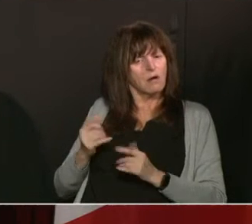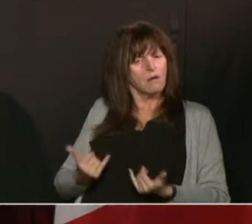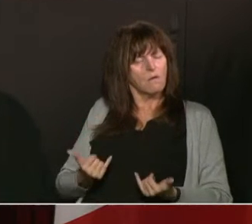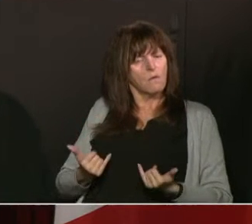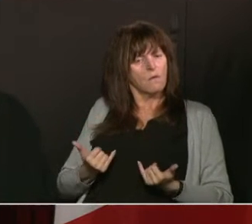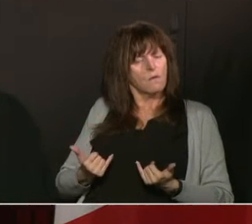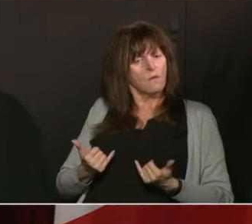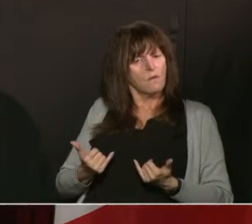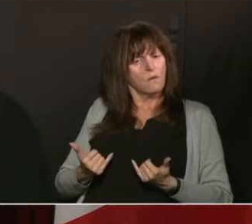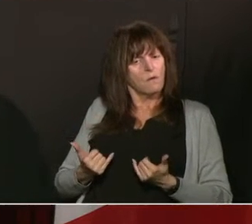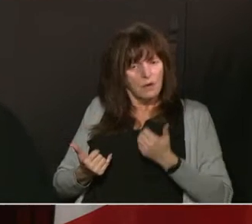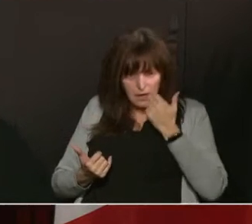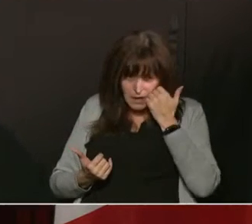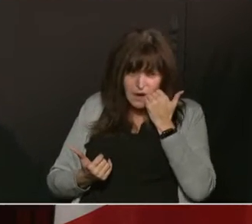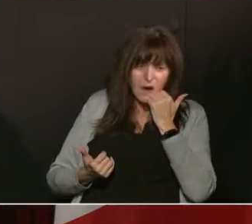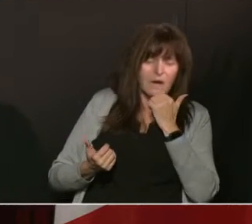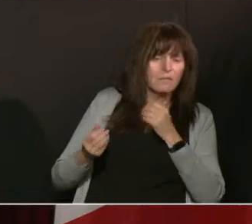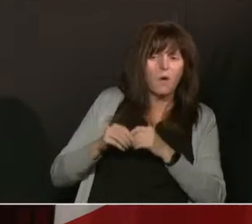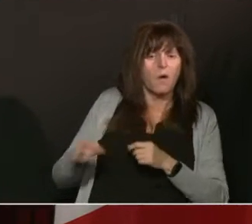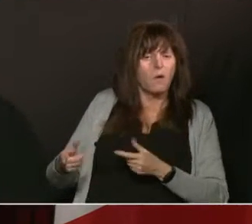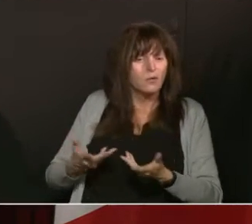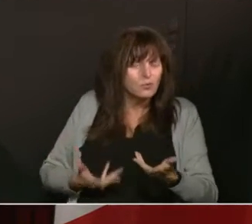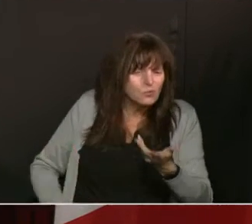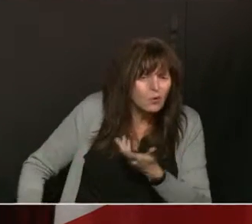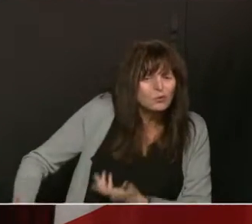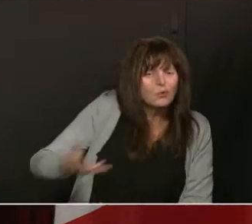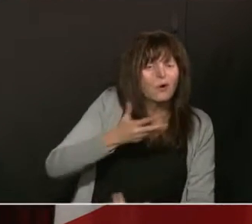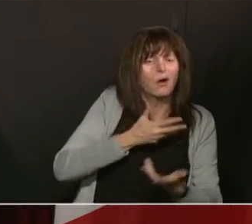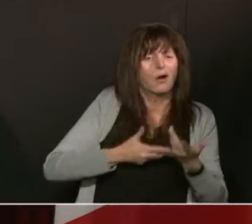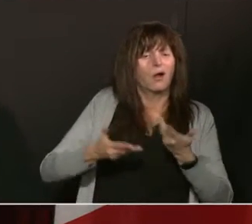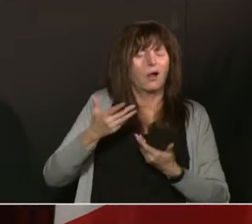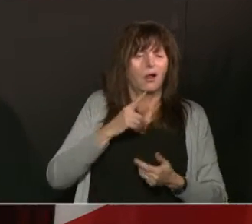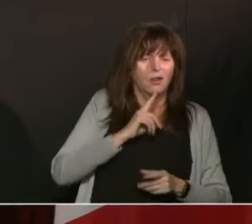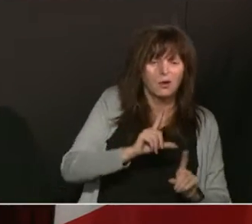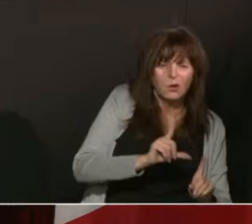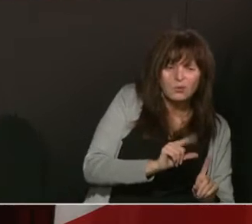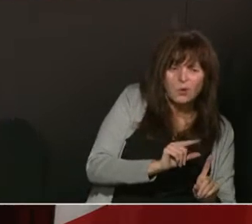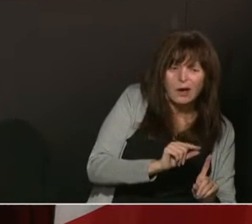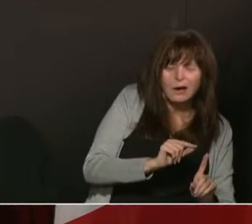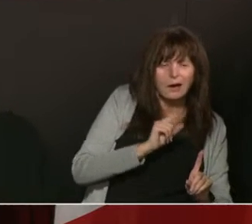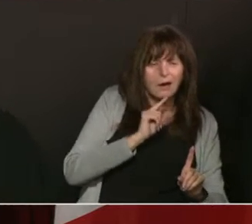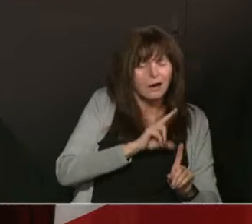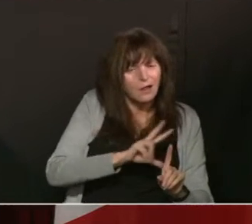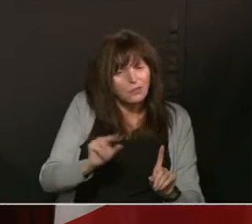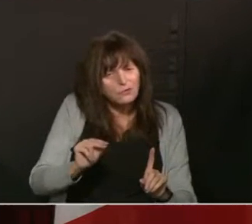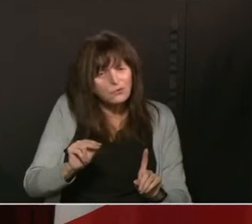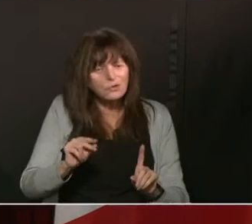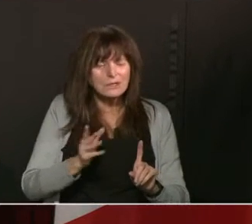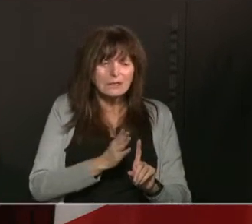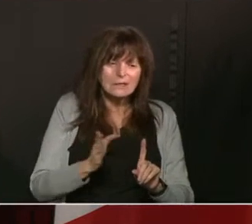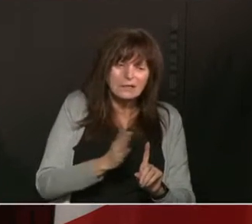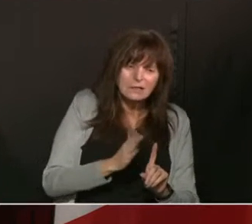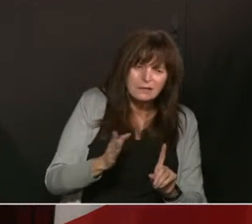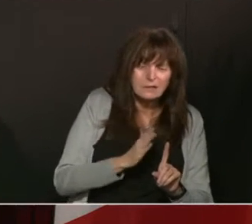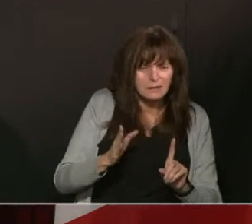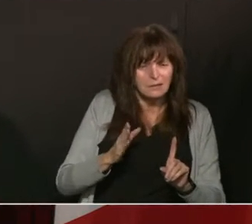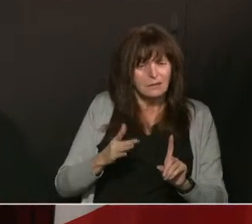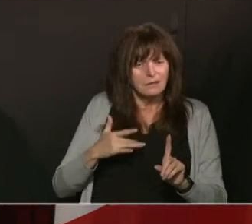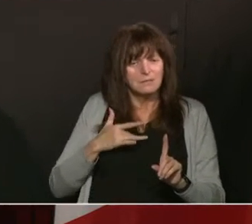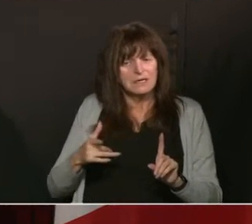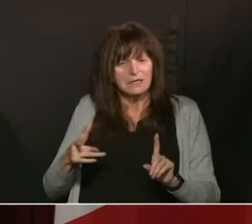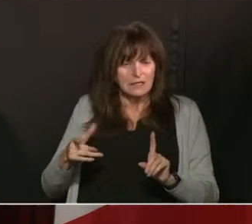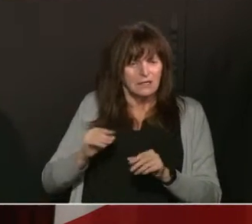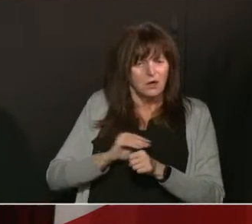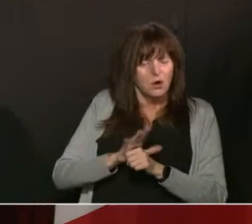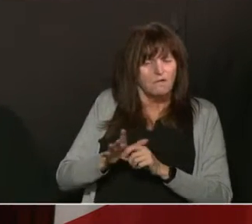age range, which has a low risk for adverse events associated with COVID in general. But we're now monitoring every single